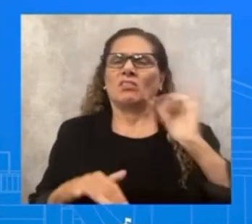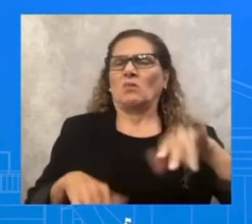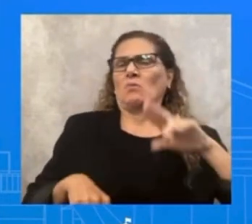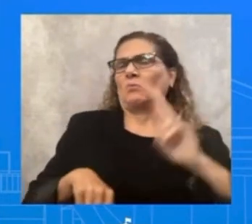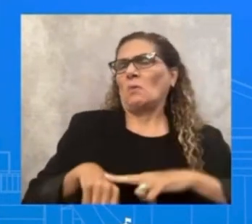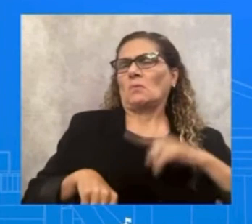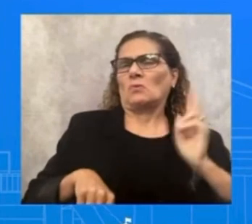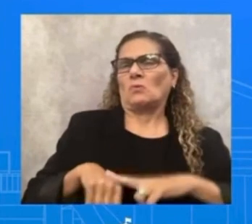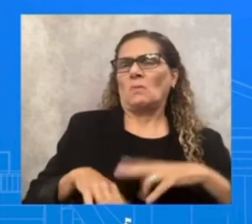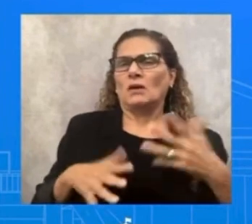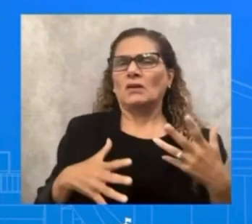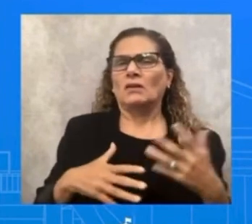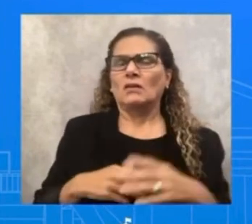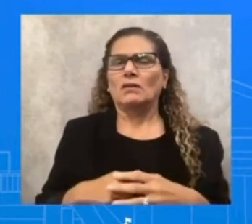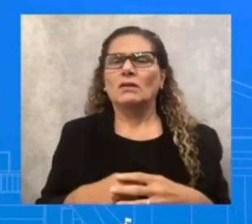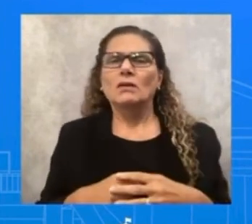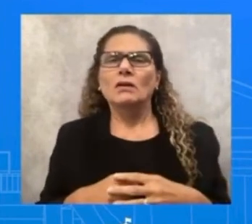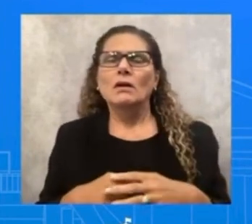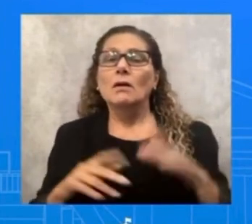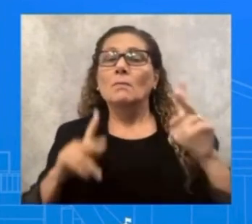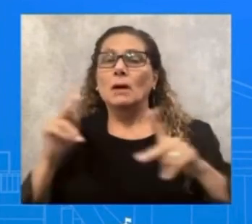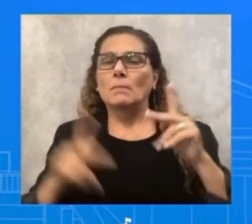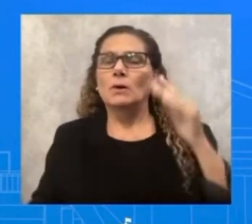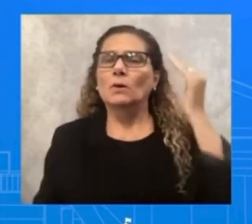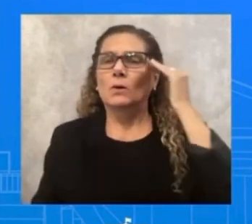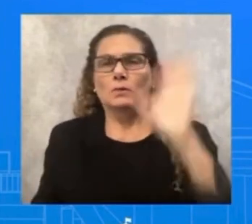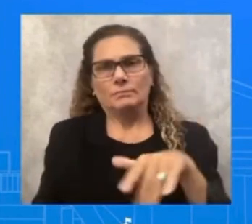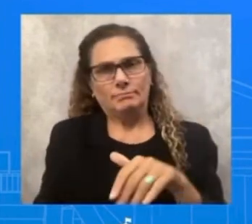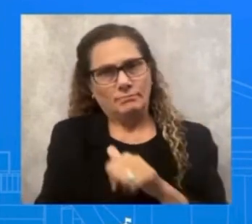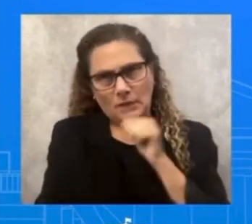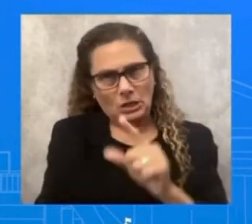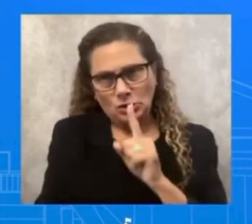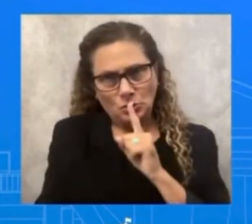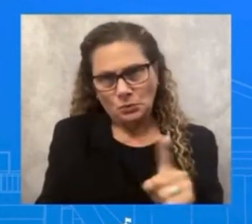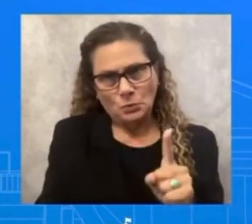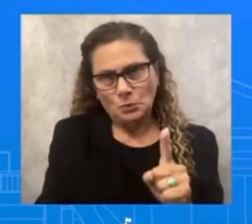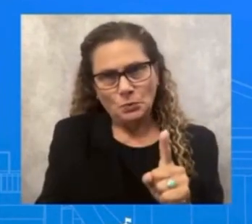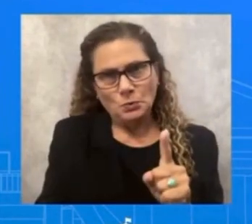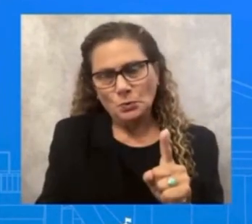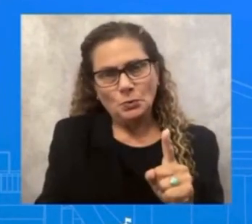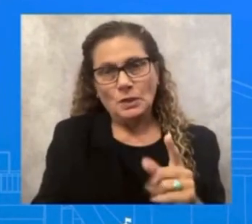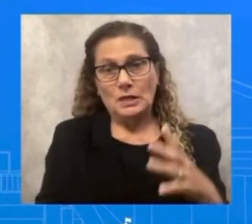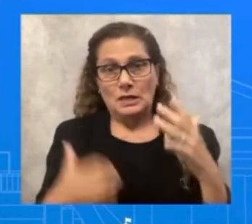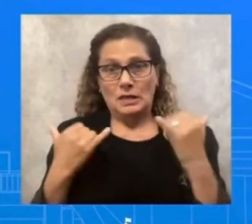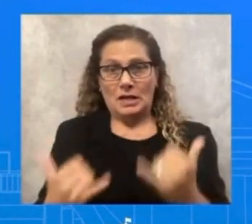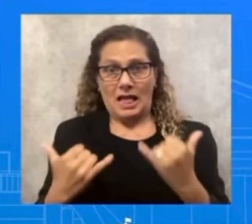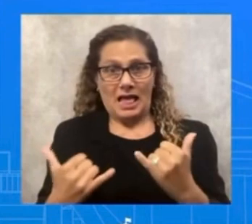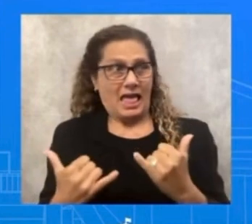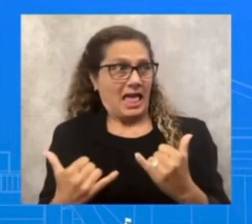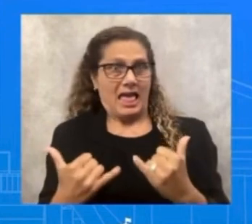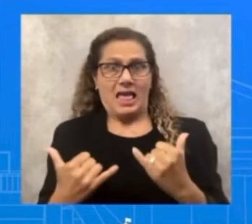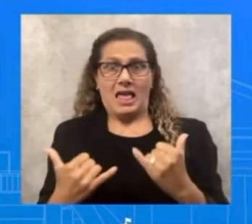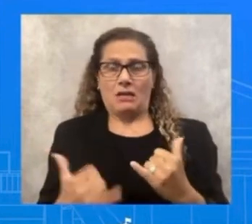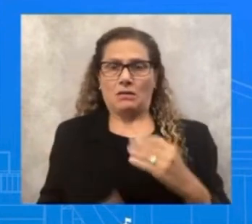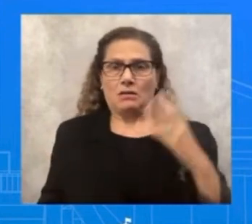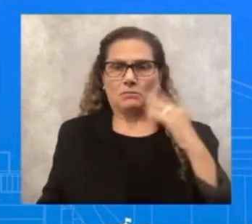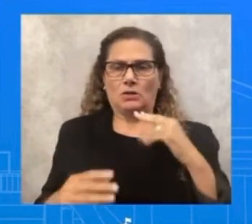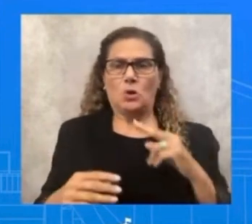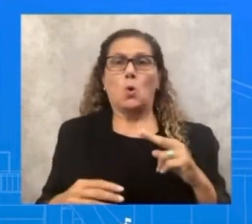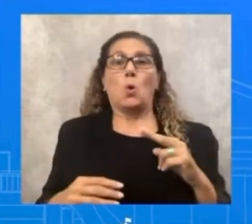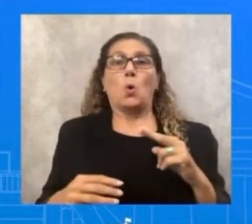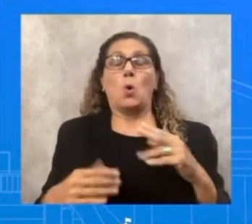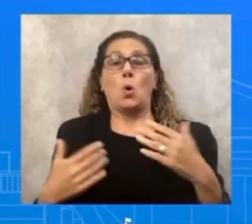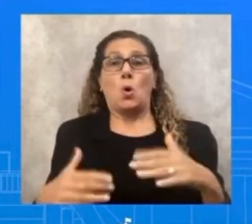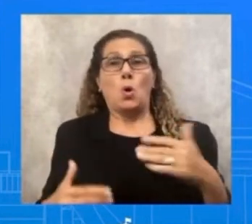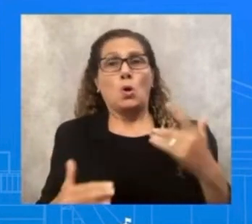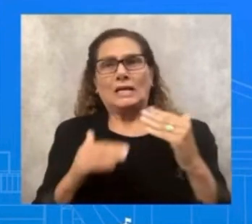public knows that that's not true, that we're experiencing an acceleration of extreme weather This